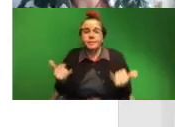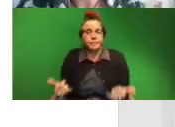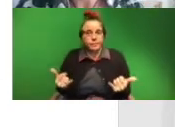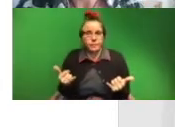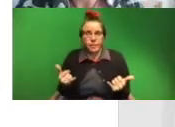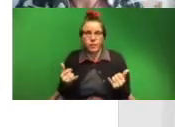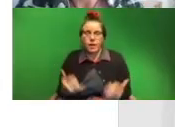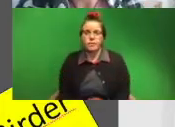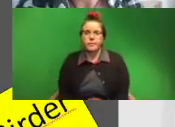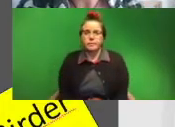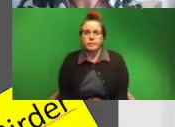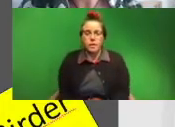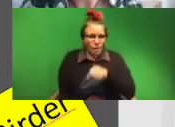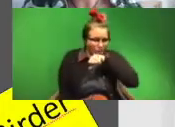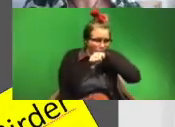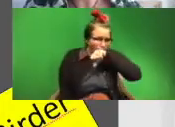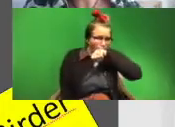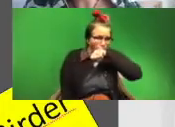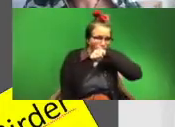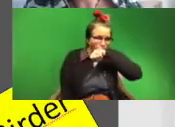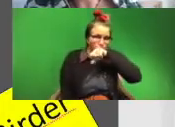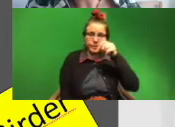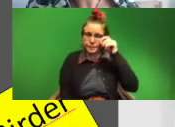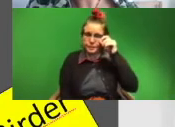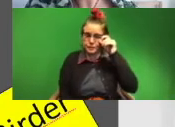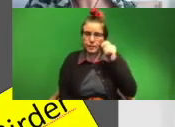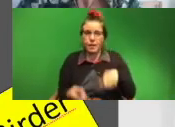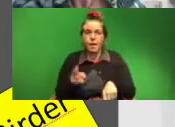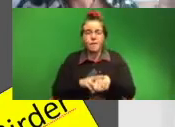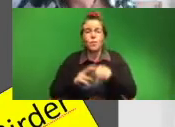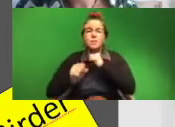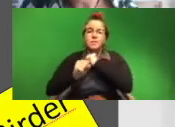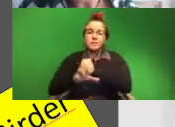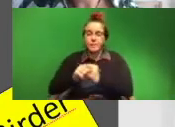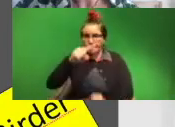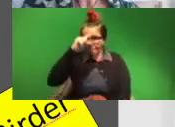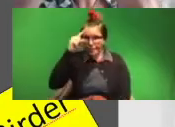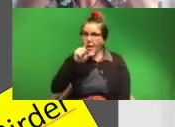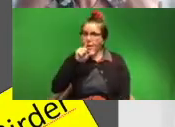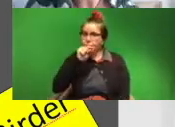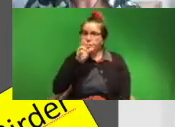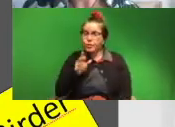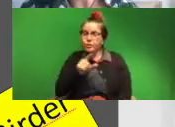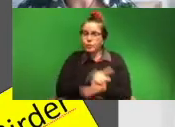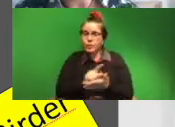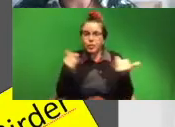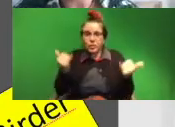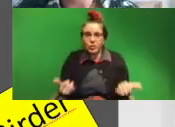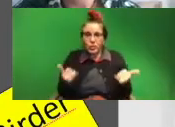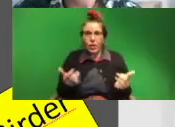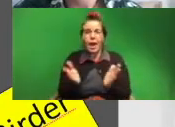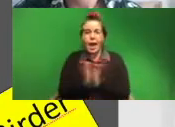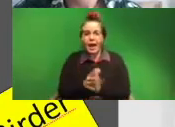now. Great. And of course, I gotta plug Black Birders Week. Today, we have Ask a Black